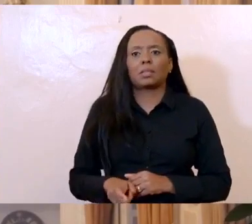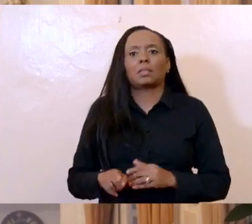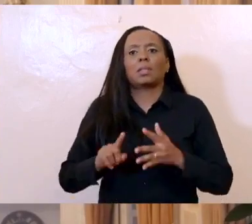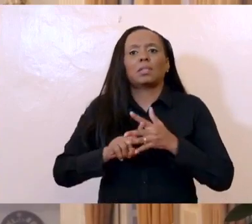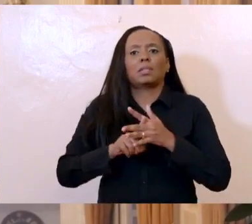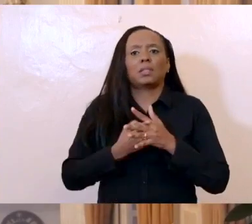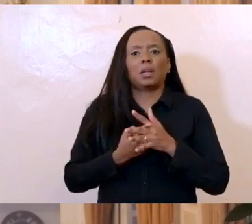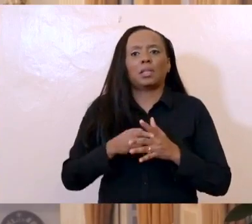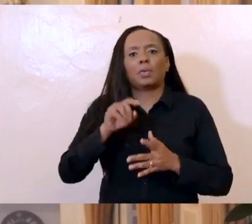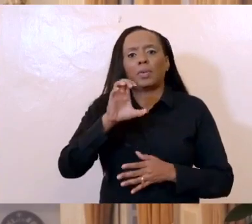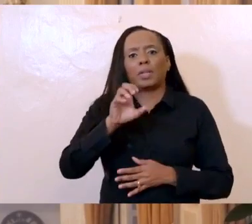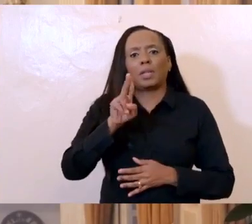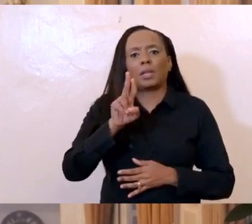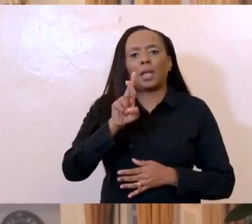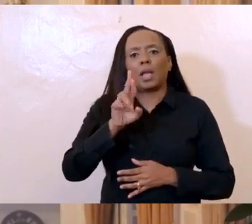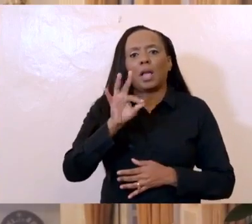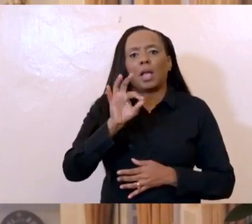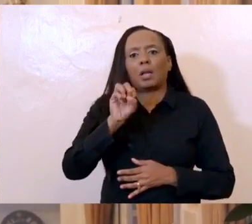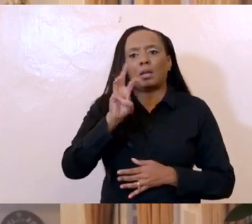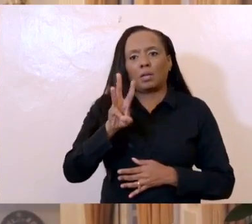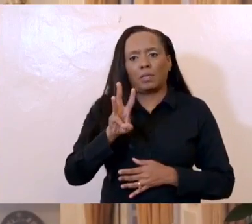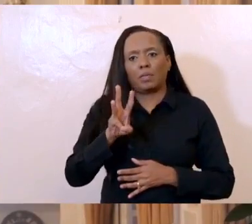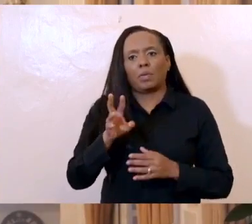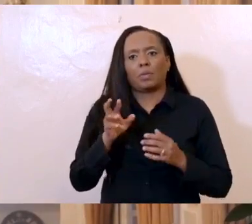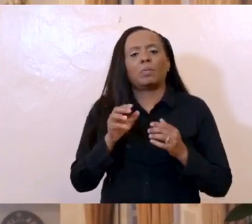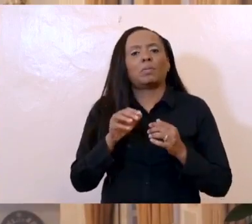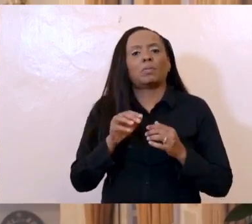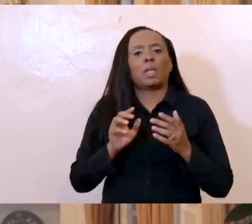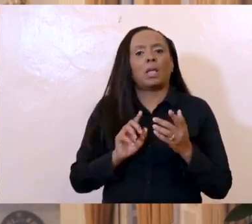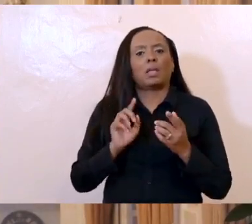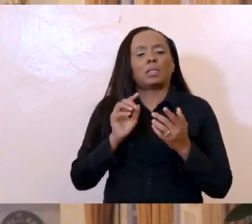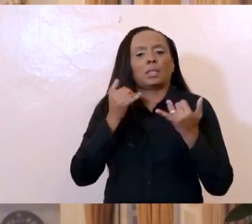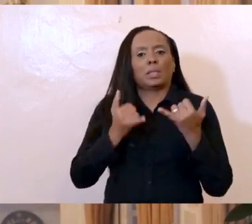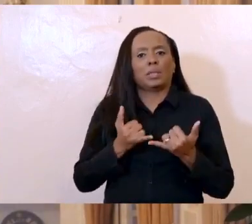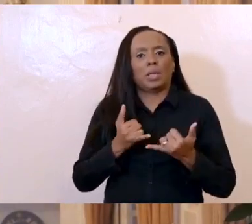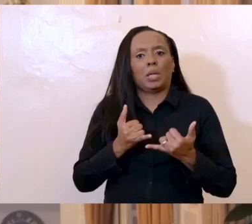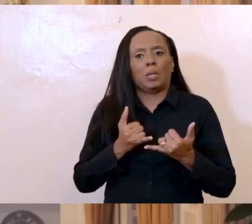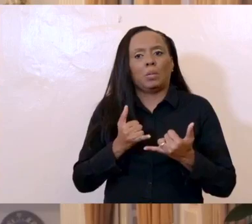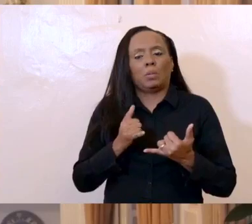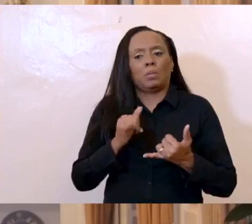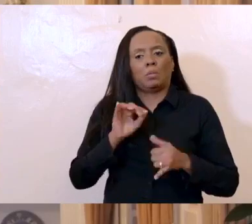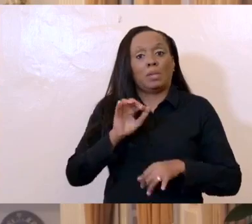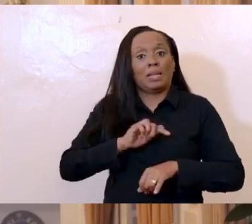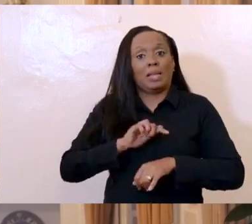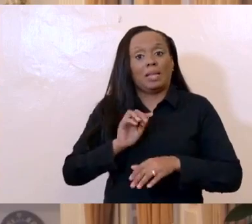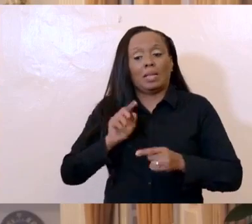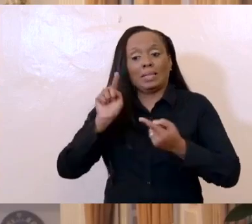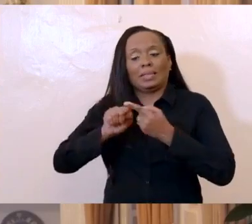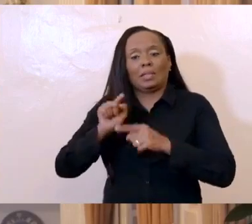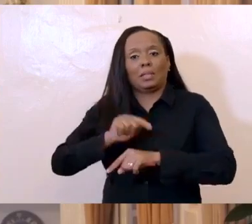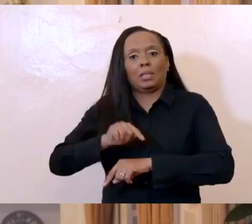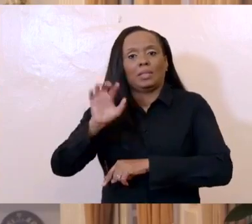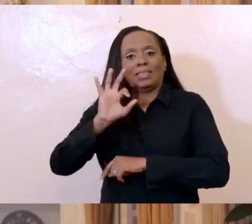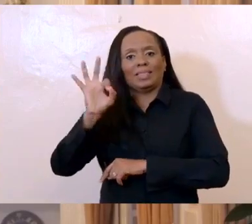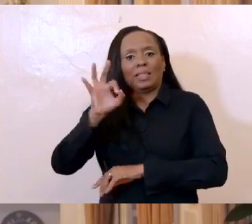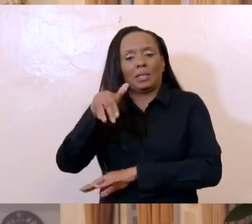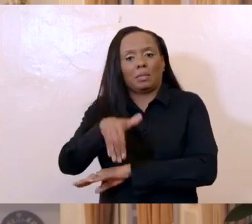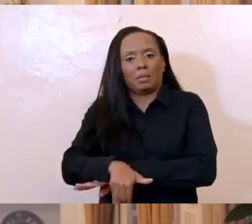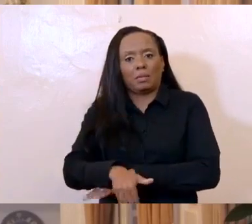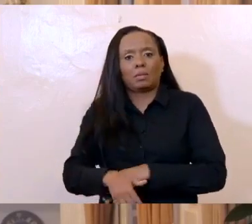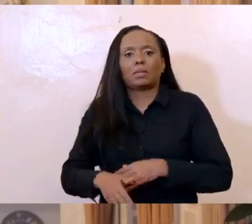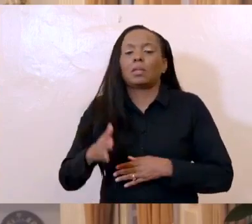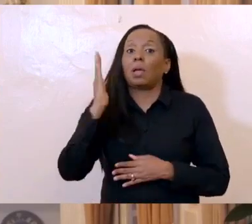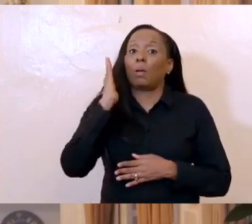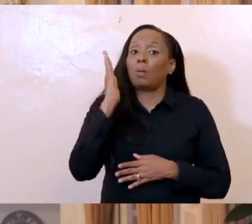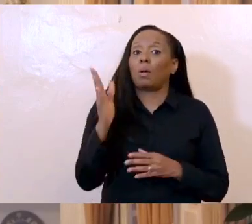6 p.m. and then extended to 9 p.m. And there will be further tightening. There will be